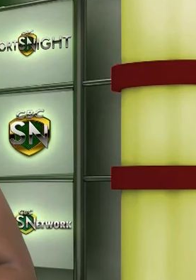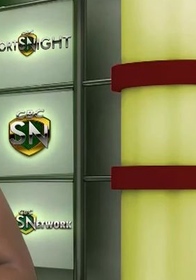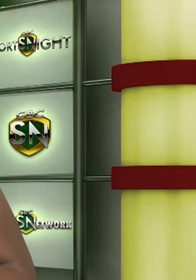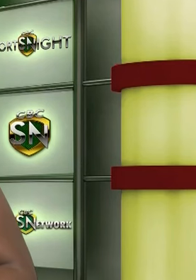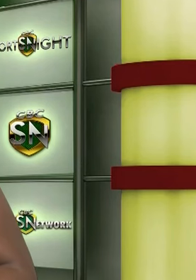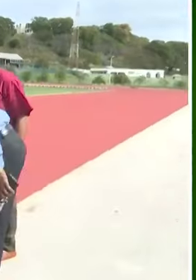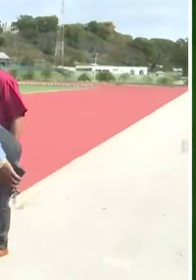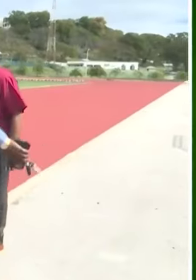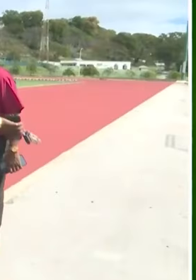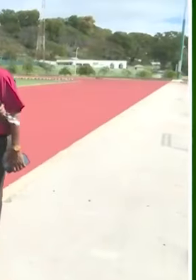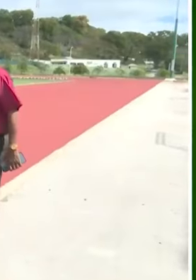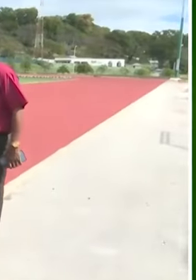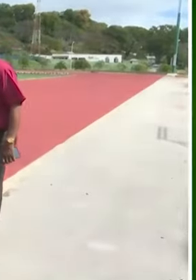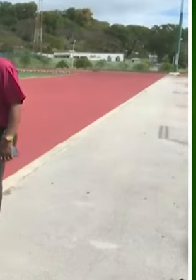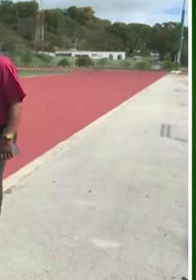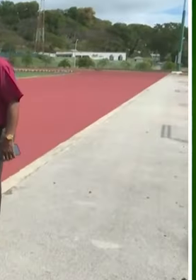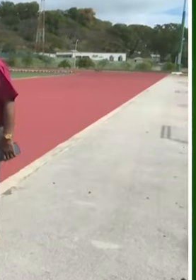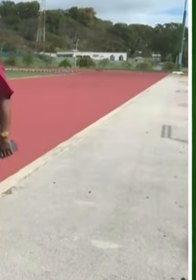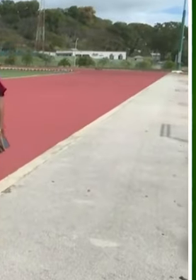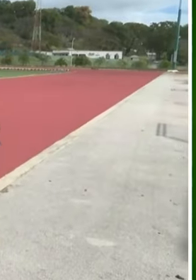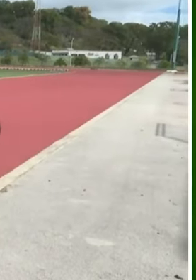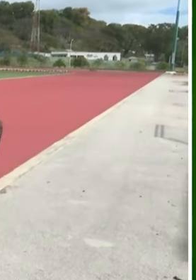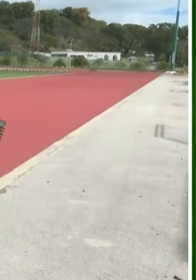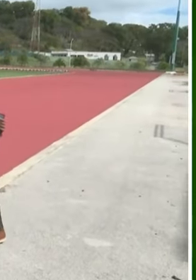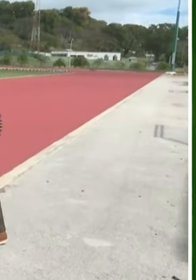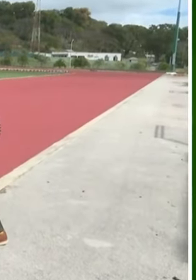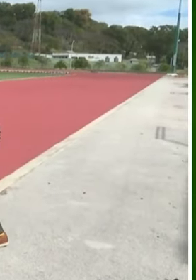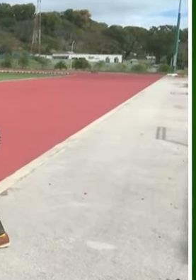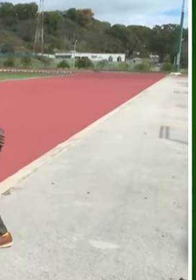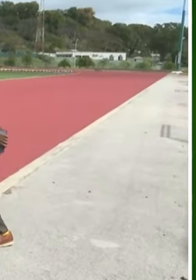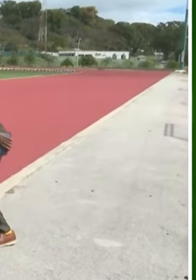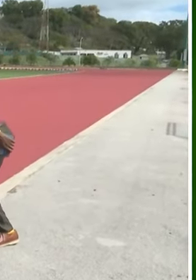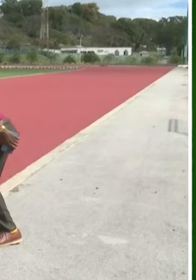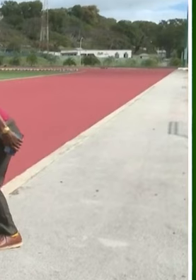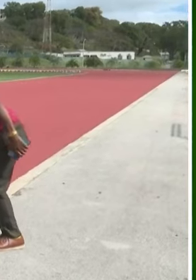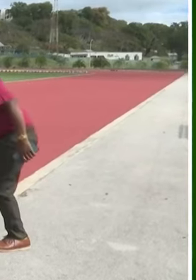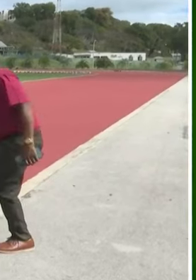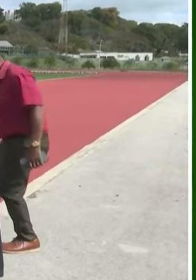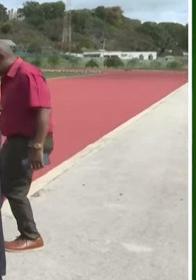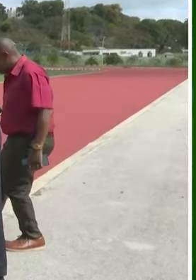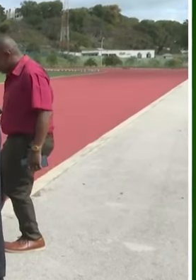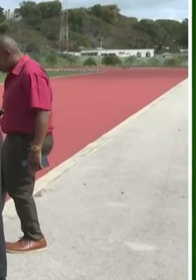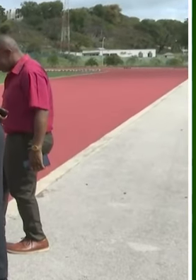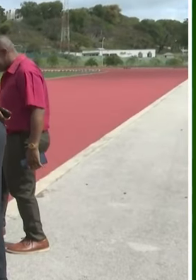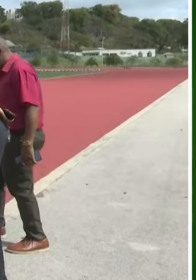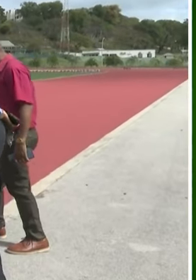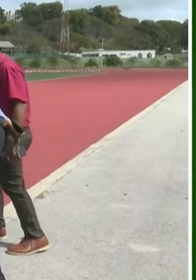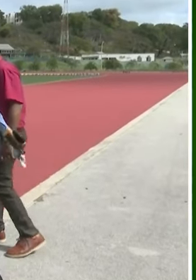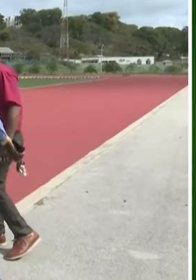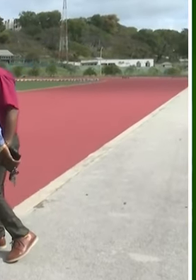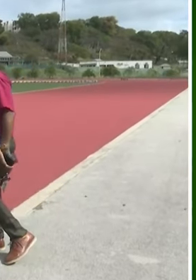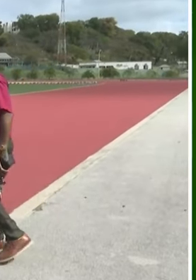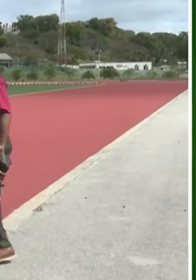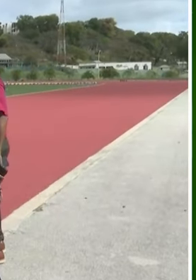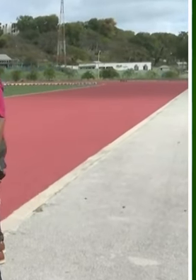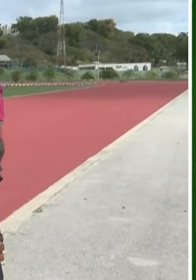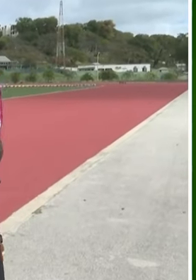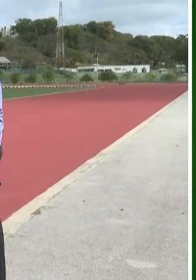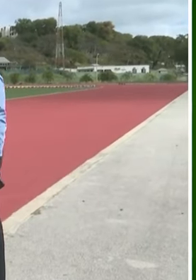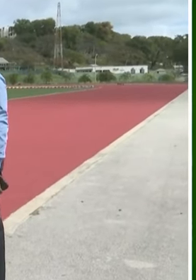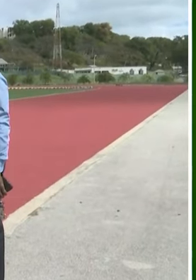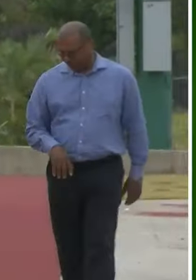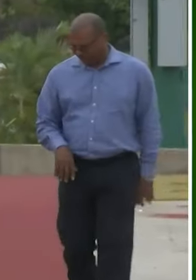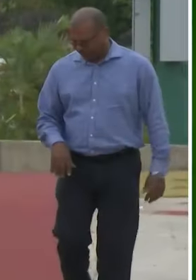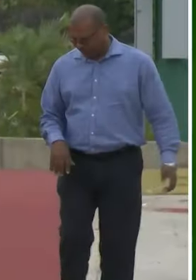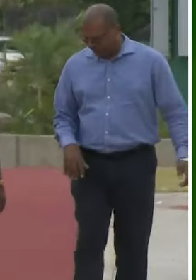has already been laid, and the marking of the lanes is expected to begin tomorrow. Work on the track started in early February, which forced NAPSAT